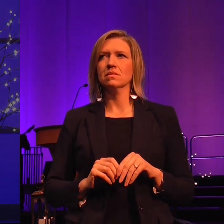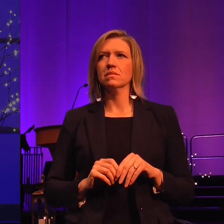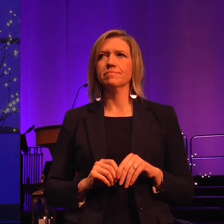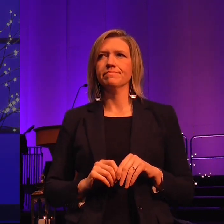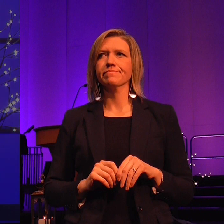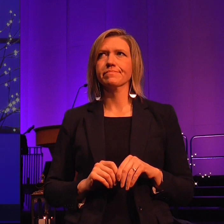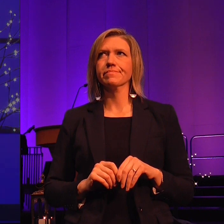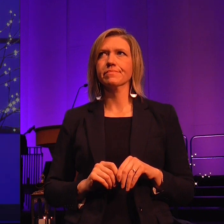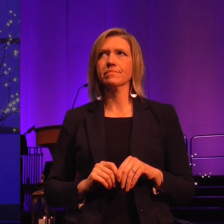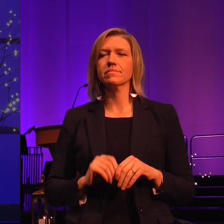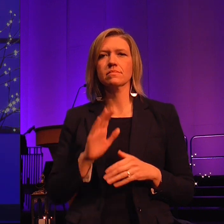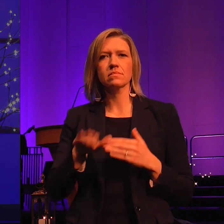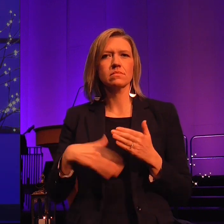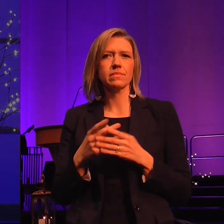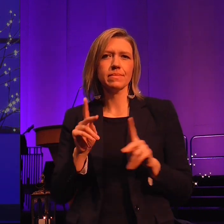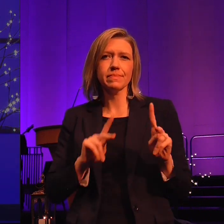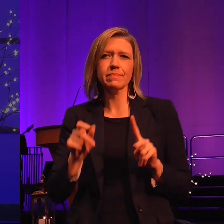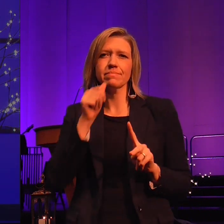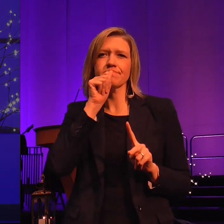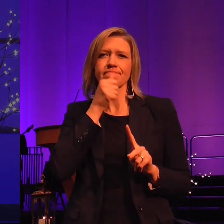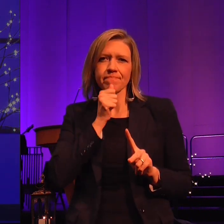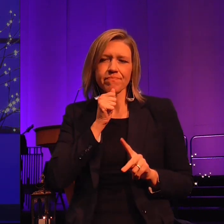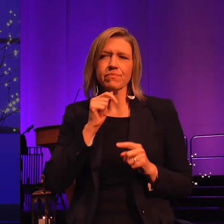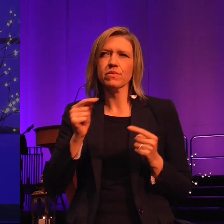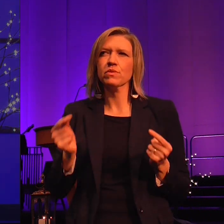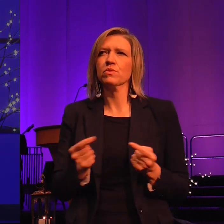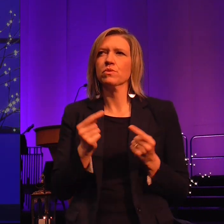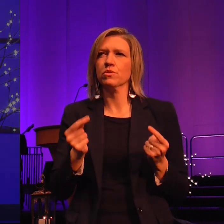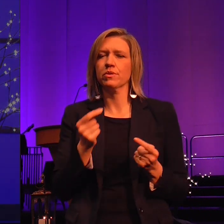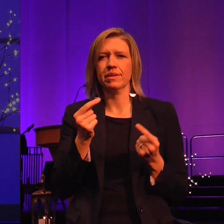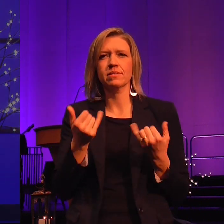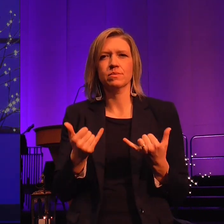all those who are hurting this day.